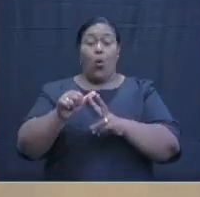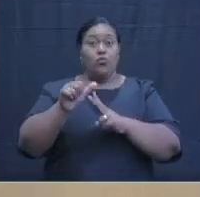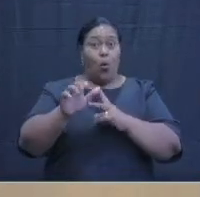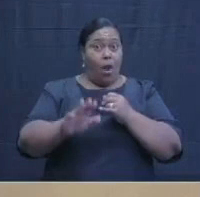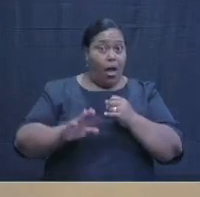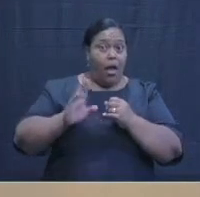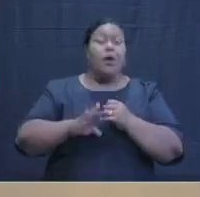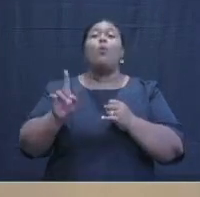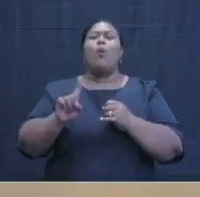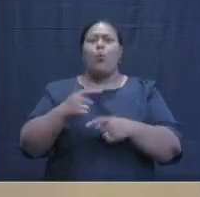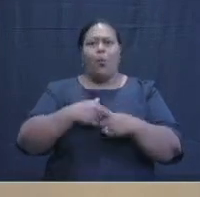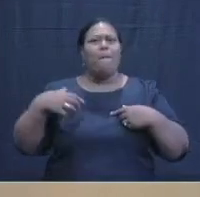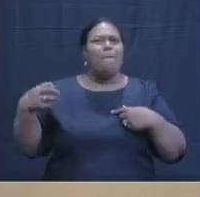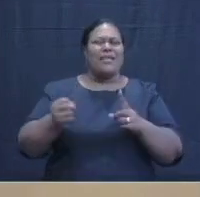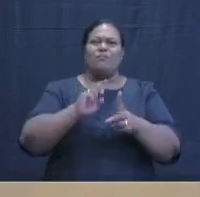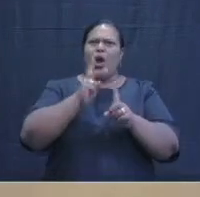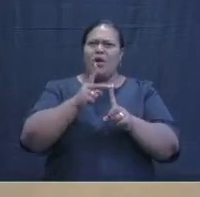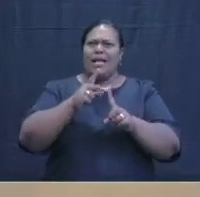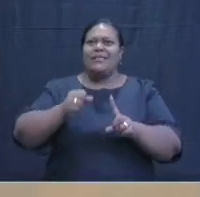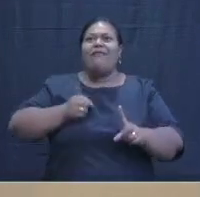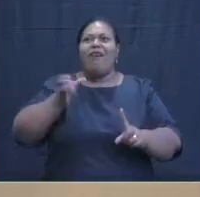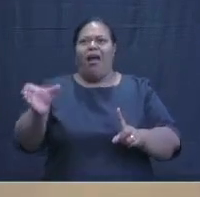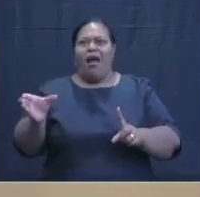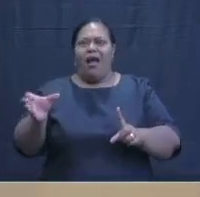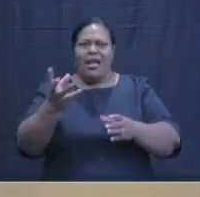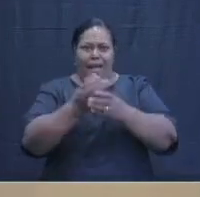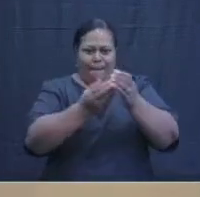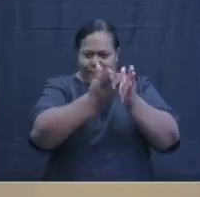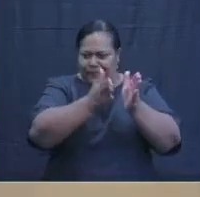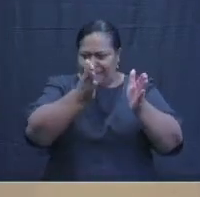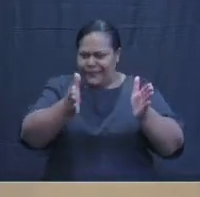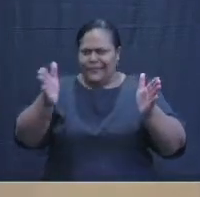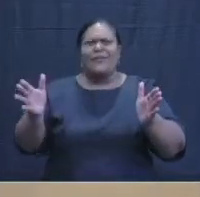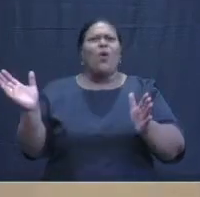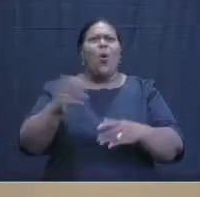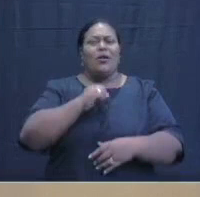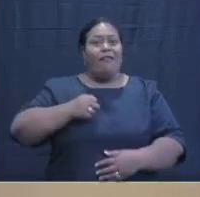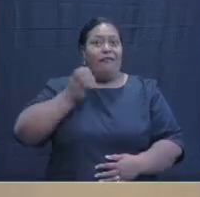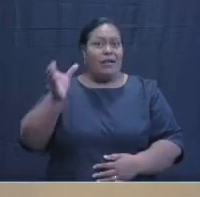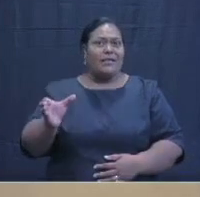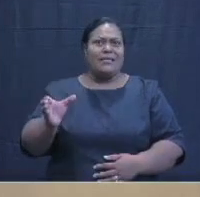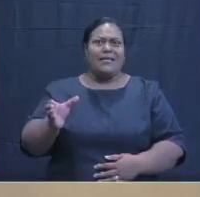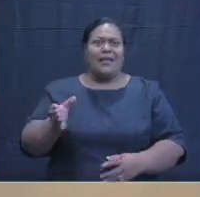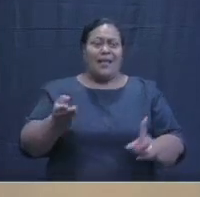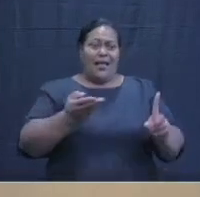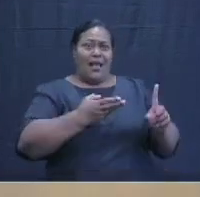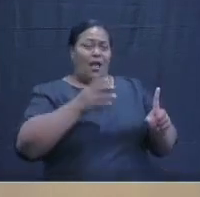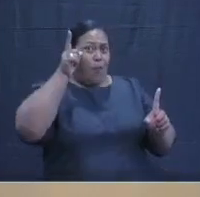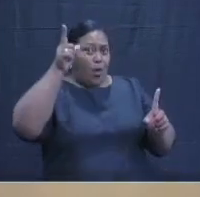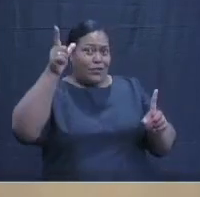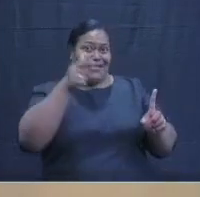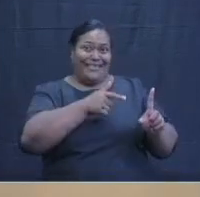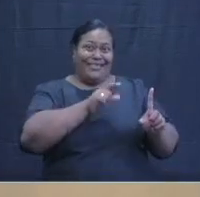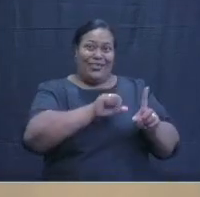must prioritize survivorship care, which Belinda and her team have done so well, and also